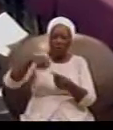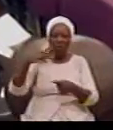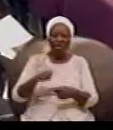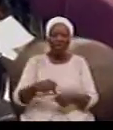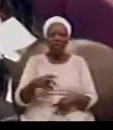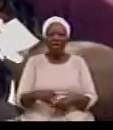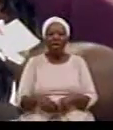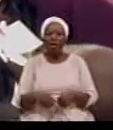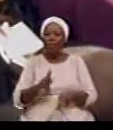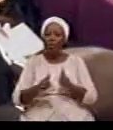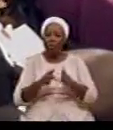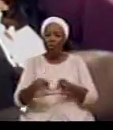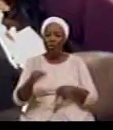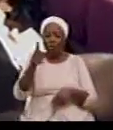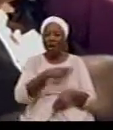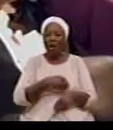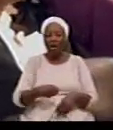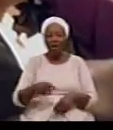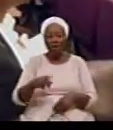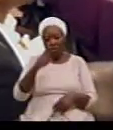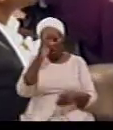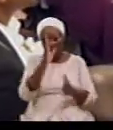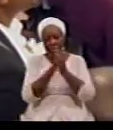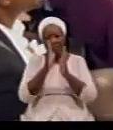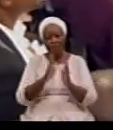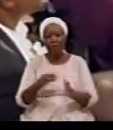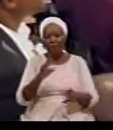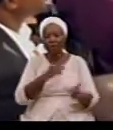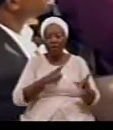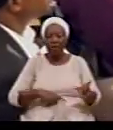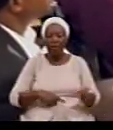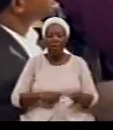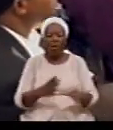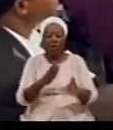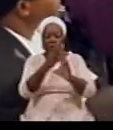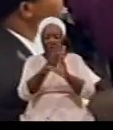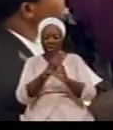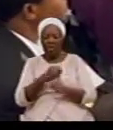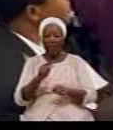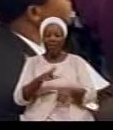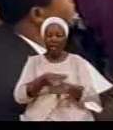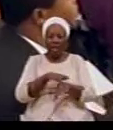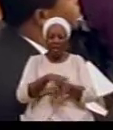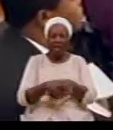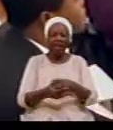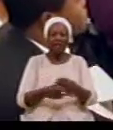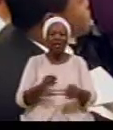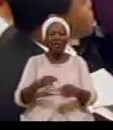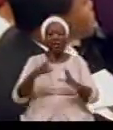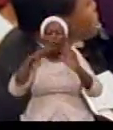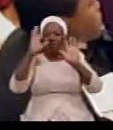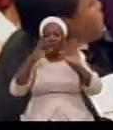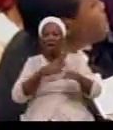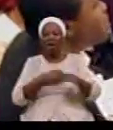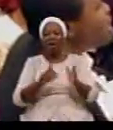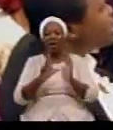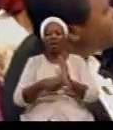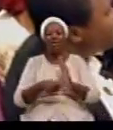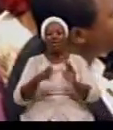God receive the early rain and the latter rain, there will be showers of